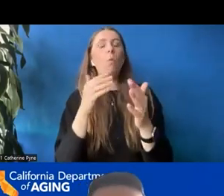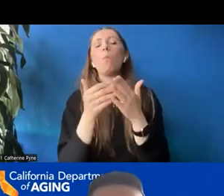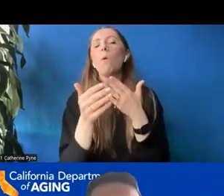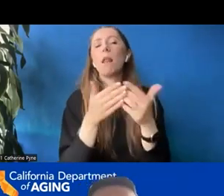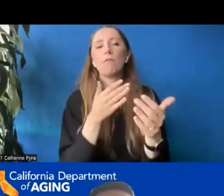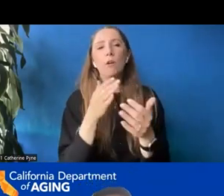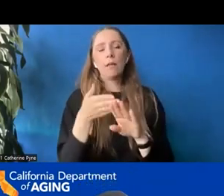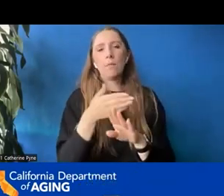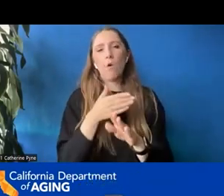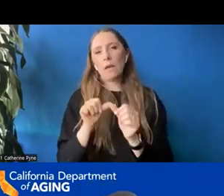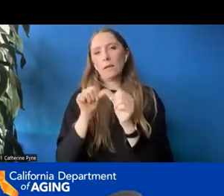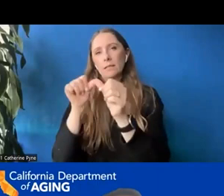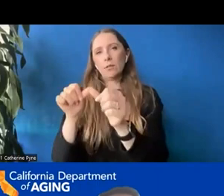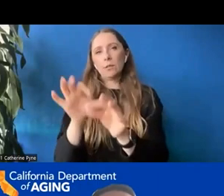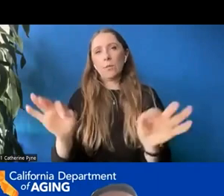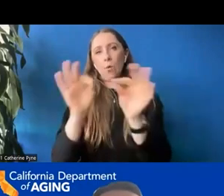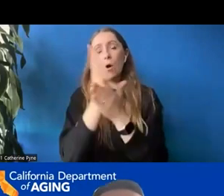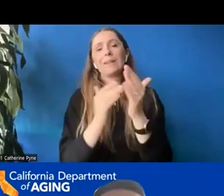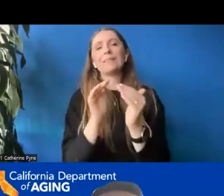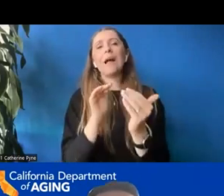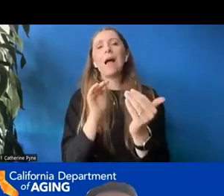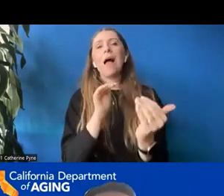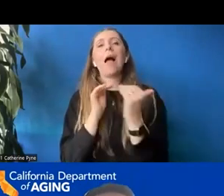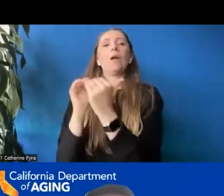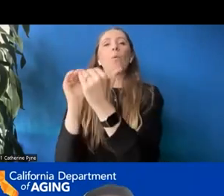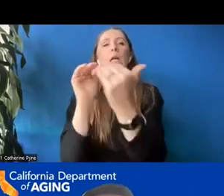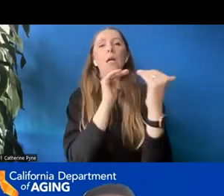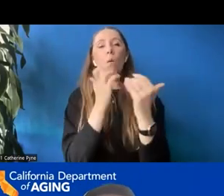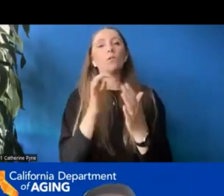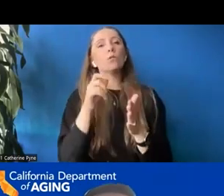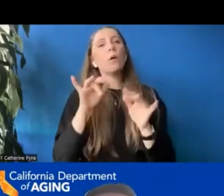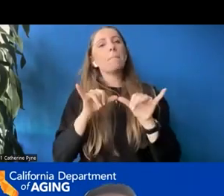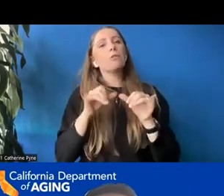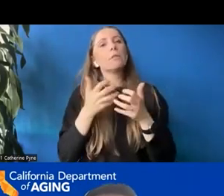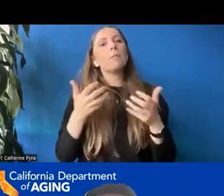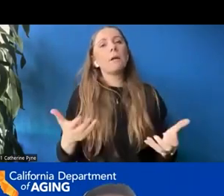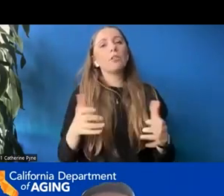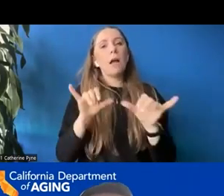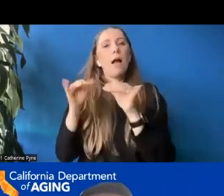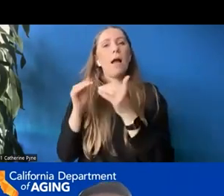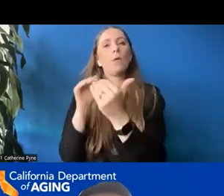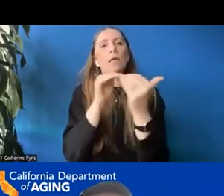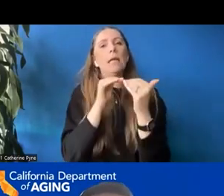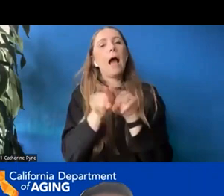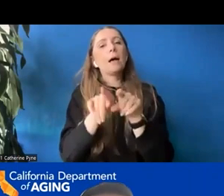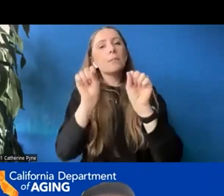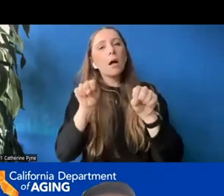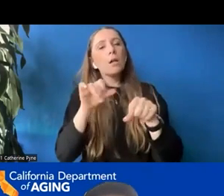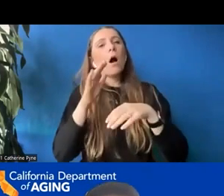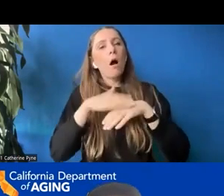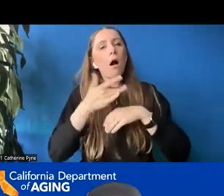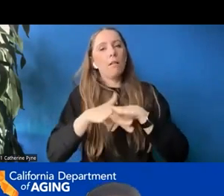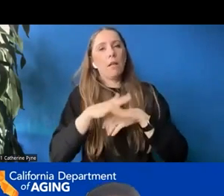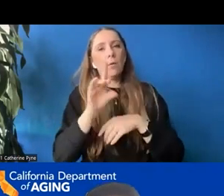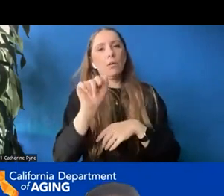move forward is an important piece of this exercise is equity. So we want to be able to measure as many equity-related variables as possible based on available data. And you'll